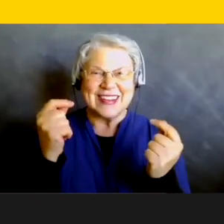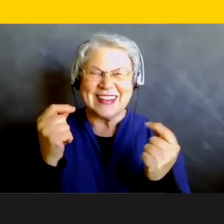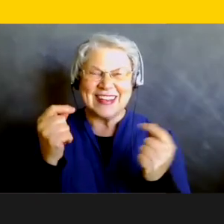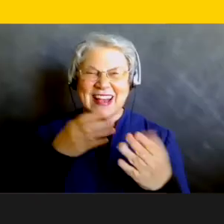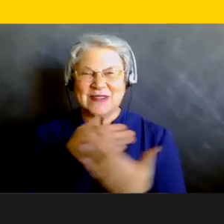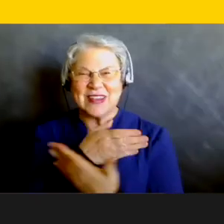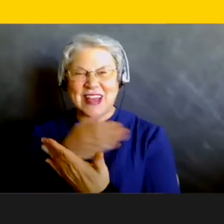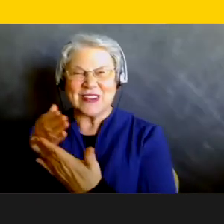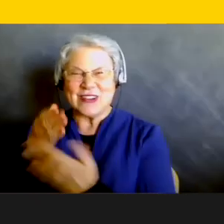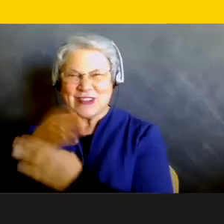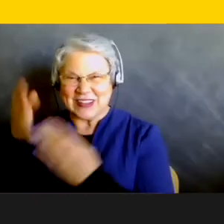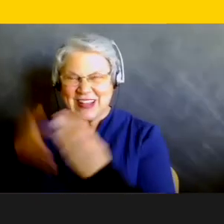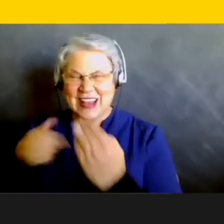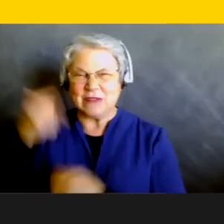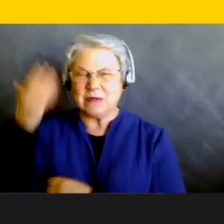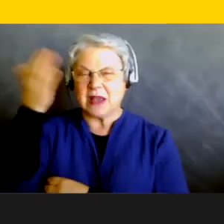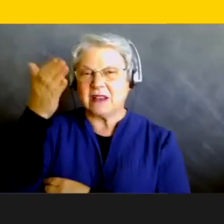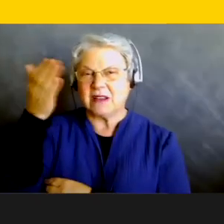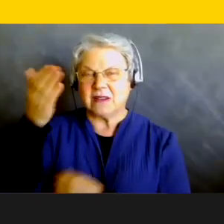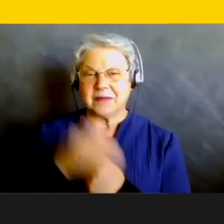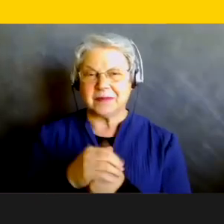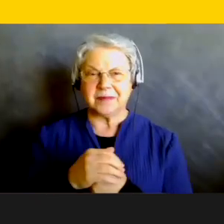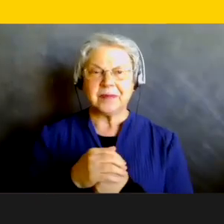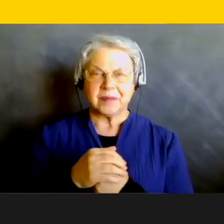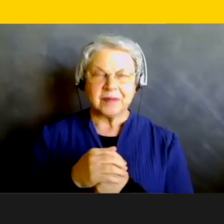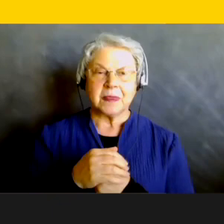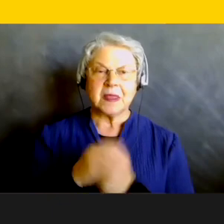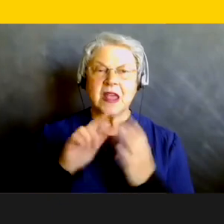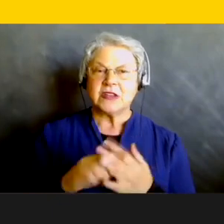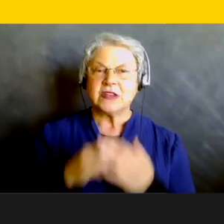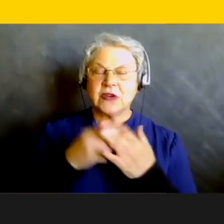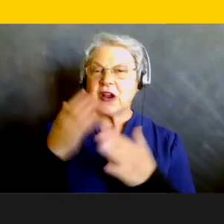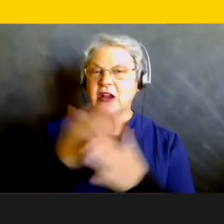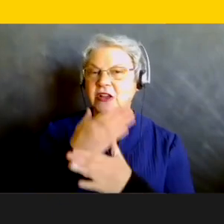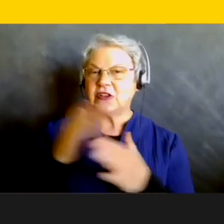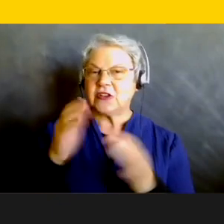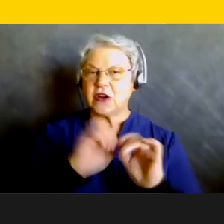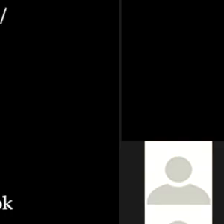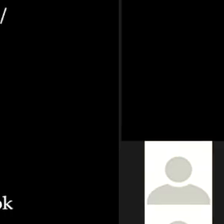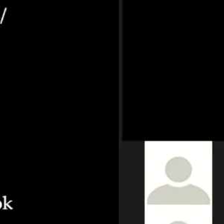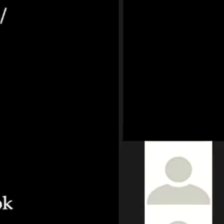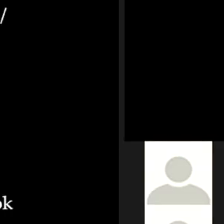comments. Okay, so I'm going to start sharing my screen.